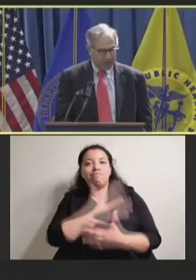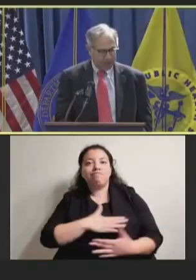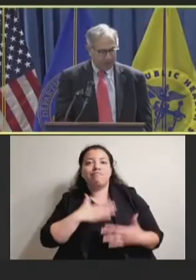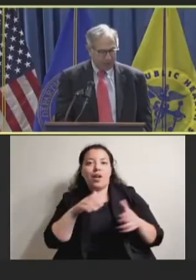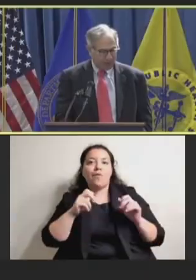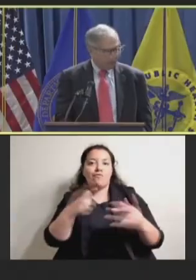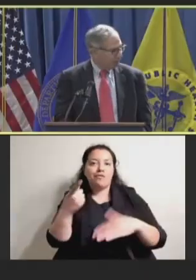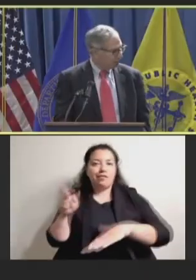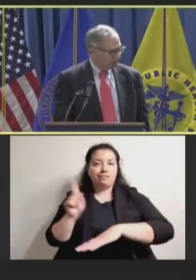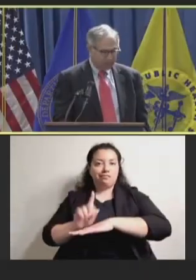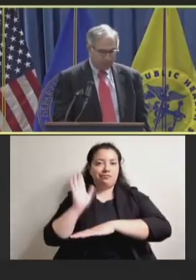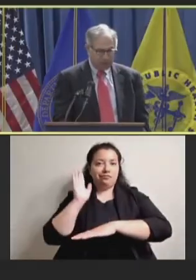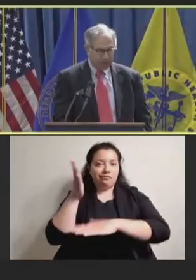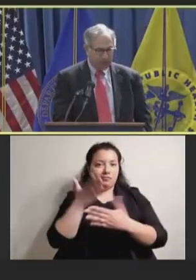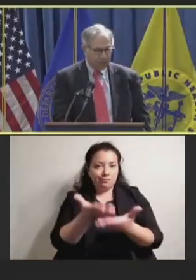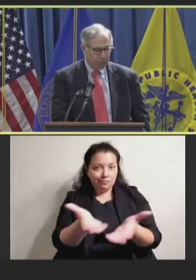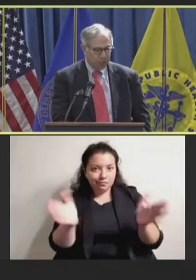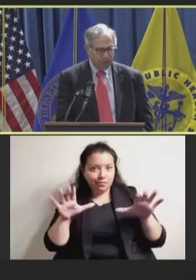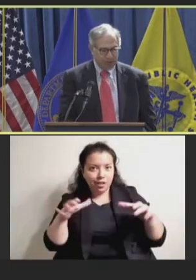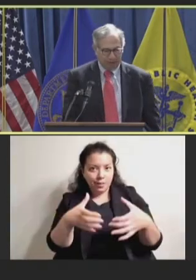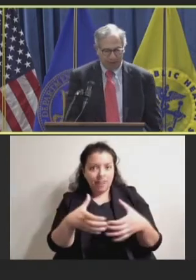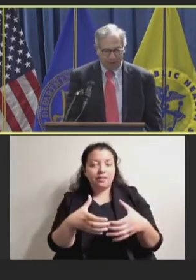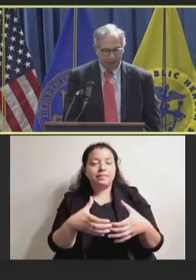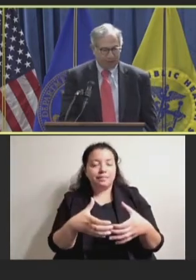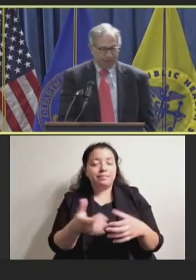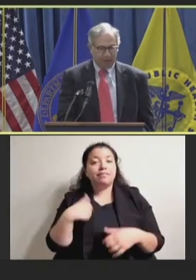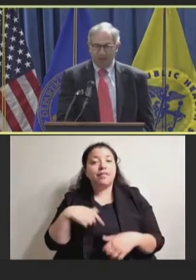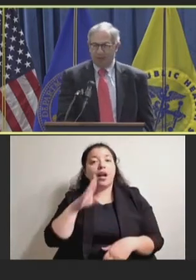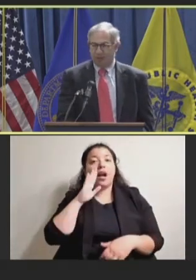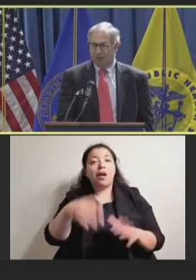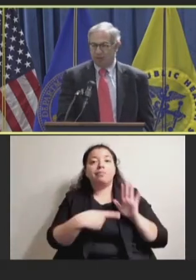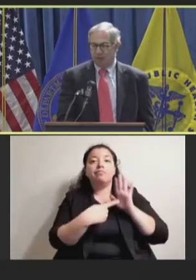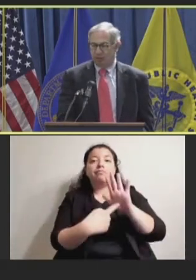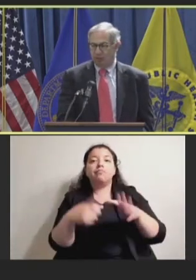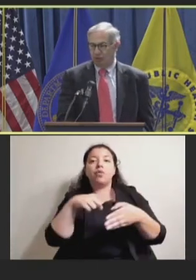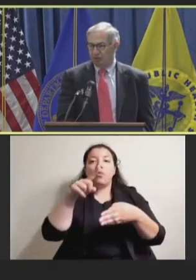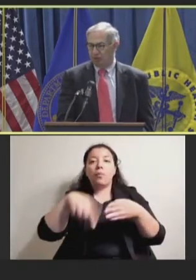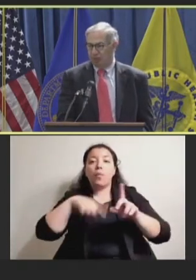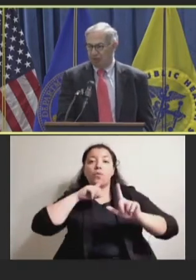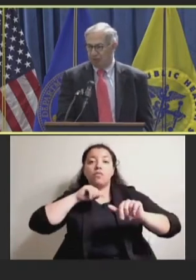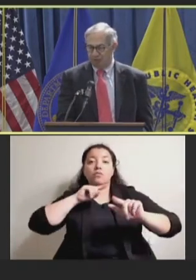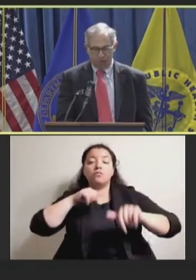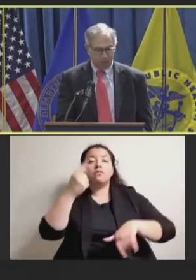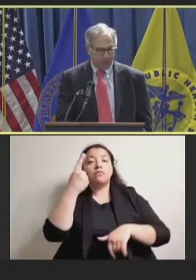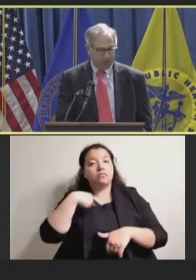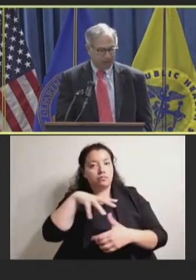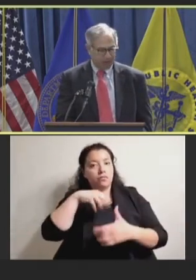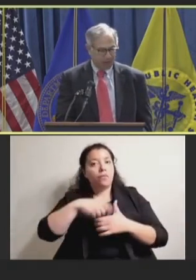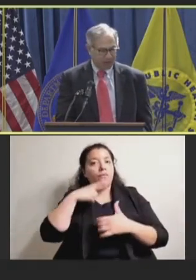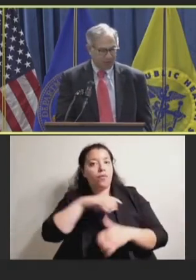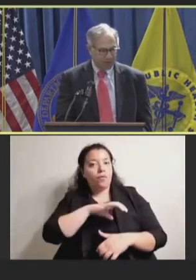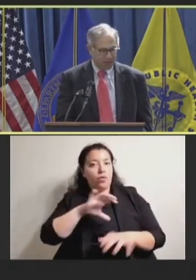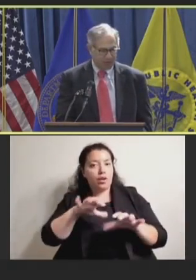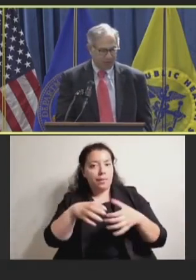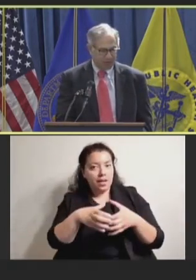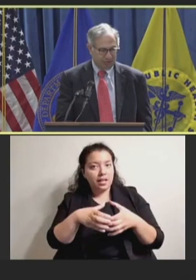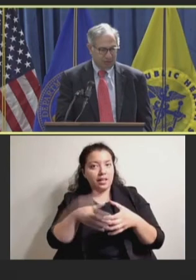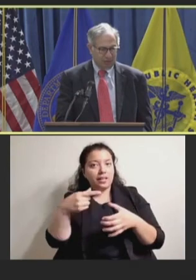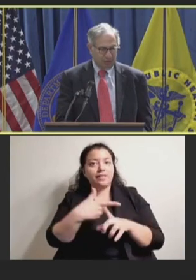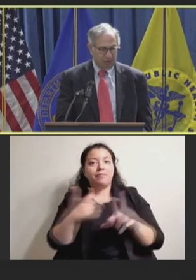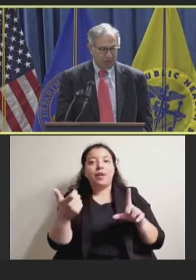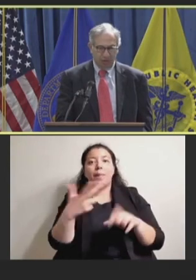committee. I will be presenting a report that I was a part of the committee. This is a report for the National Academy of